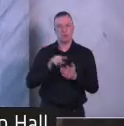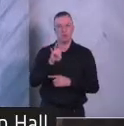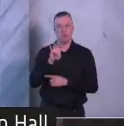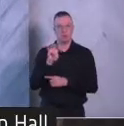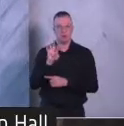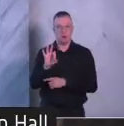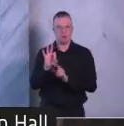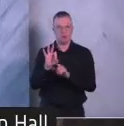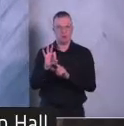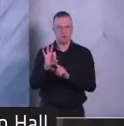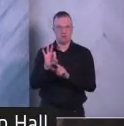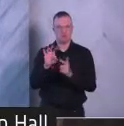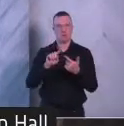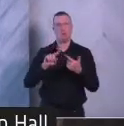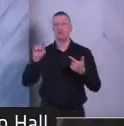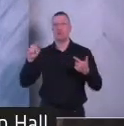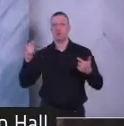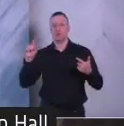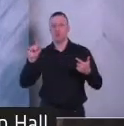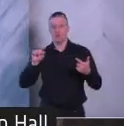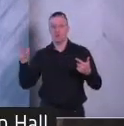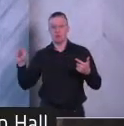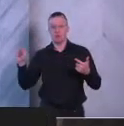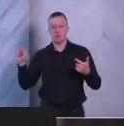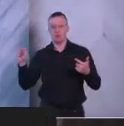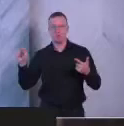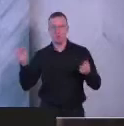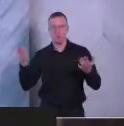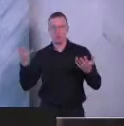1,409. In 2020, it went up to